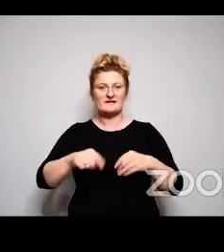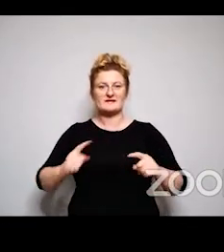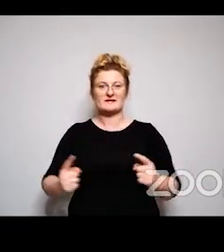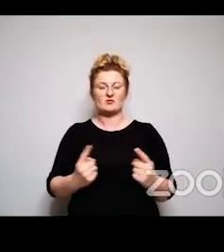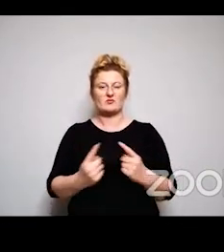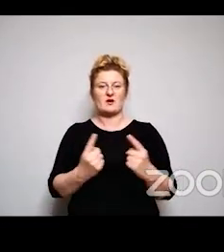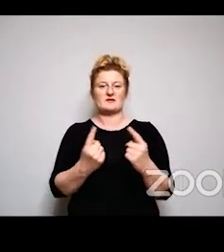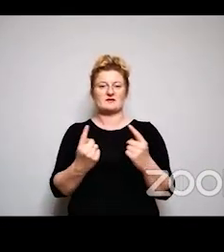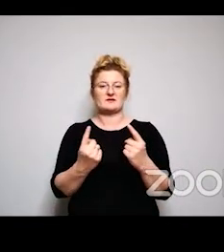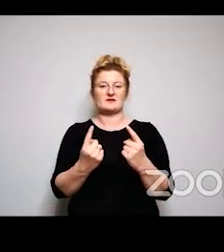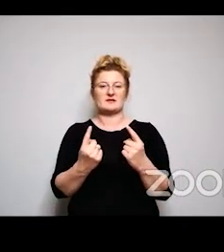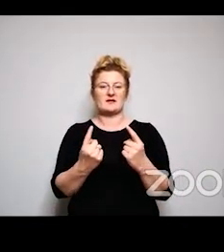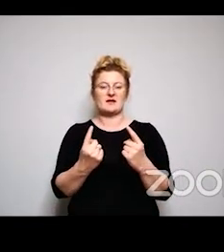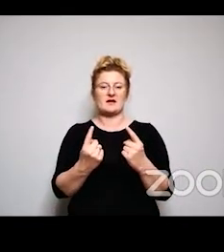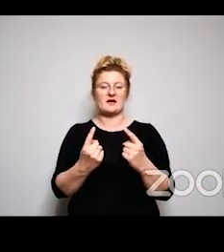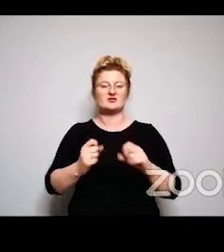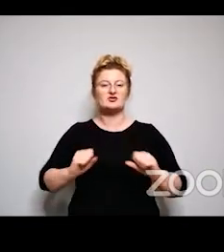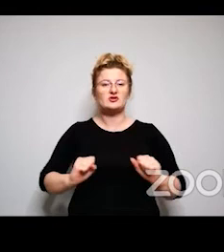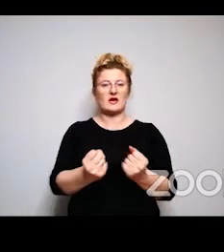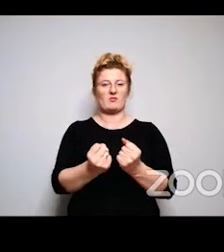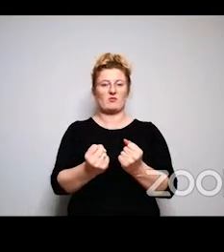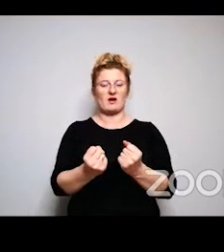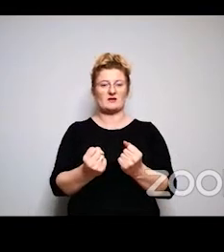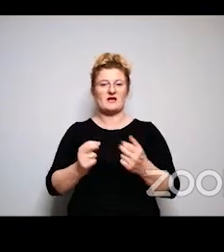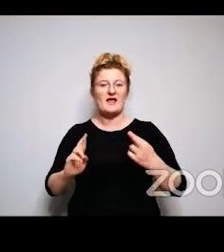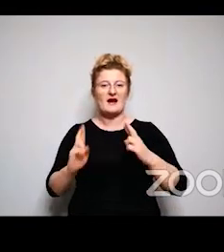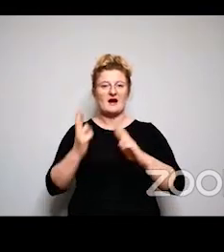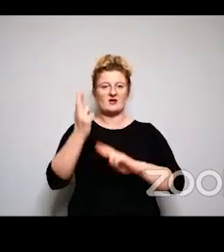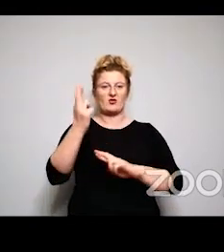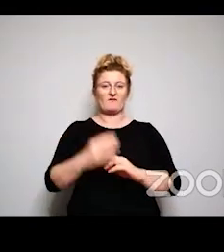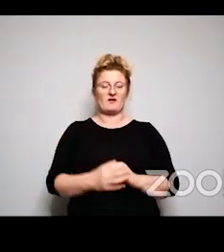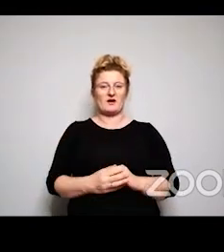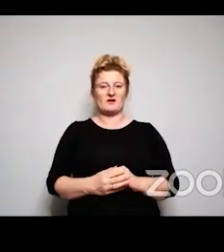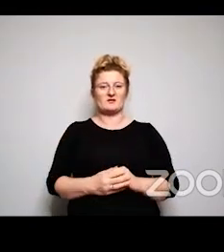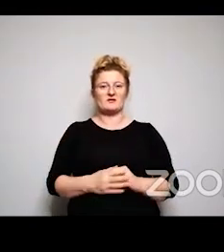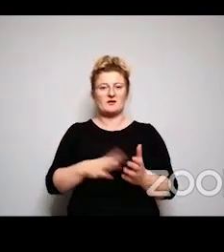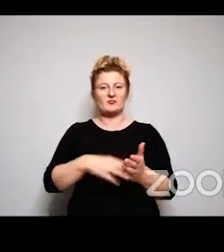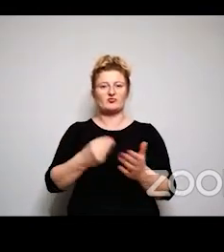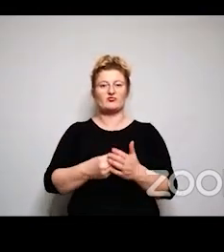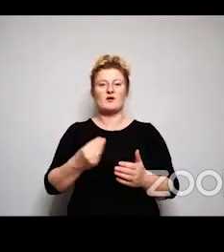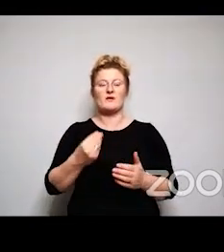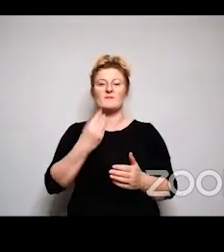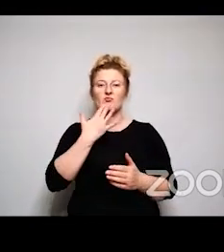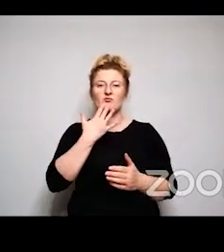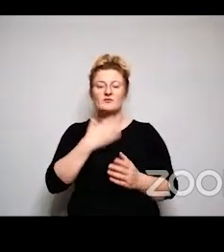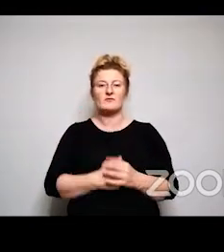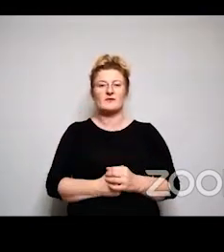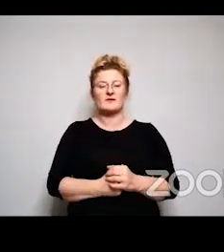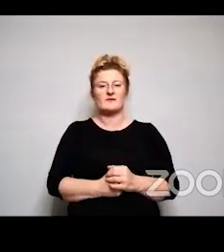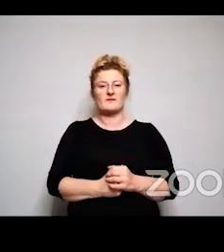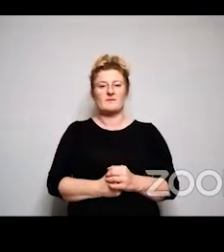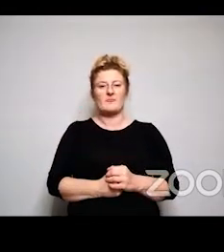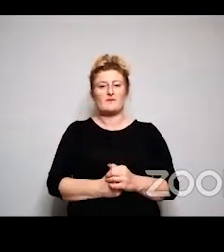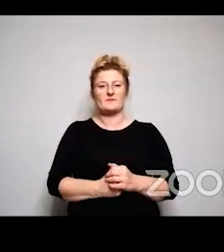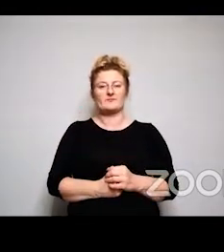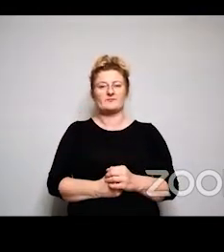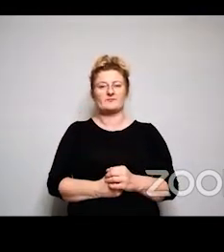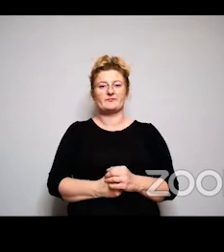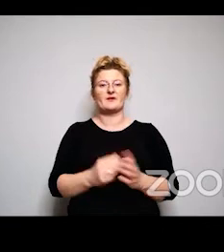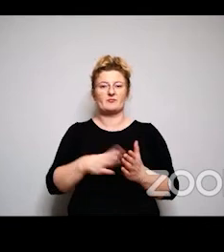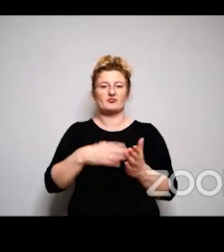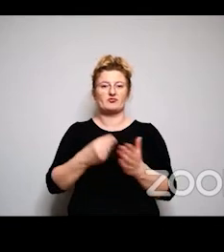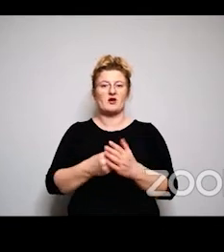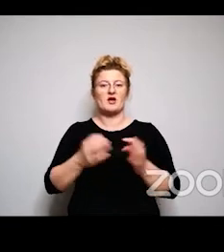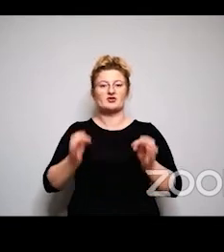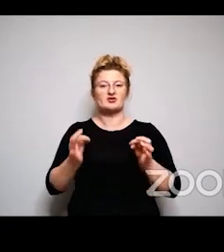Let's say we say, okay, let's do a theater night. So you guys prepare something and parents will come and